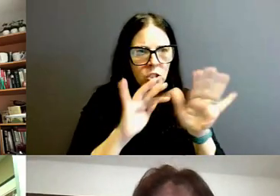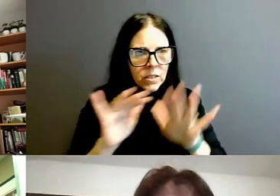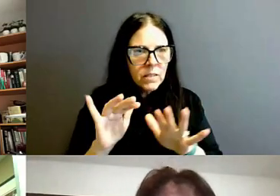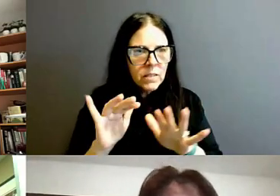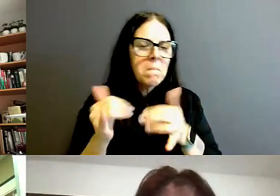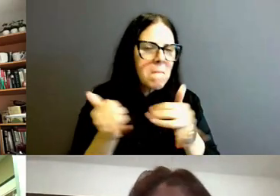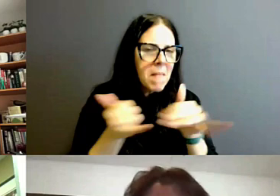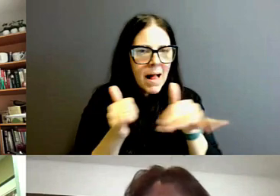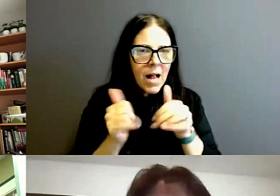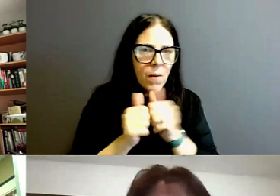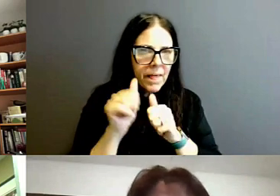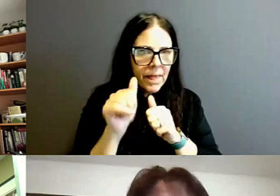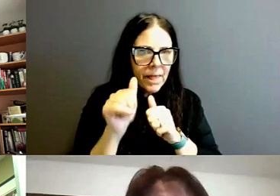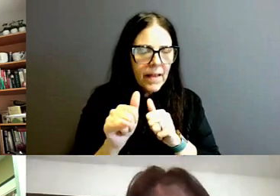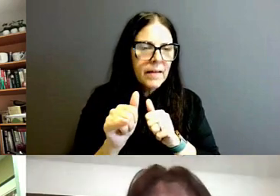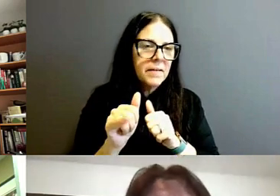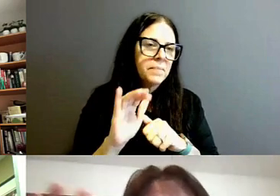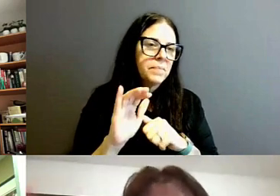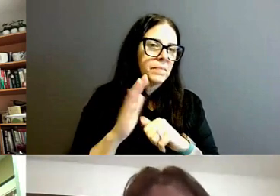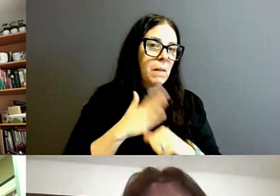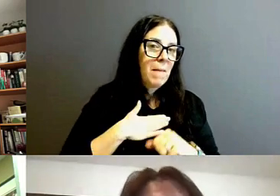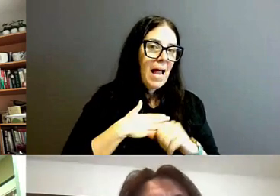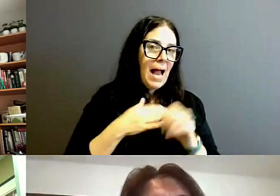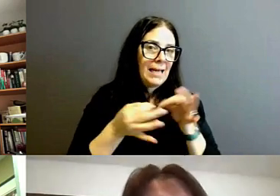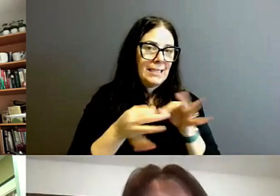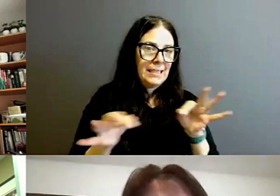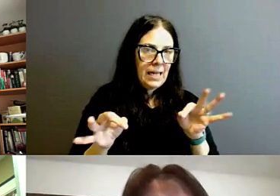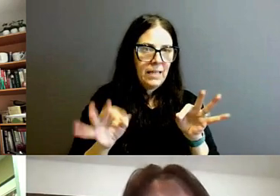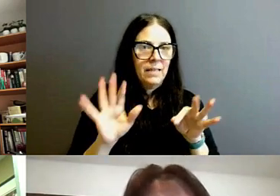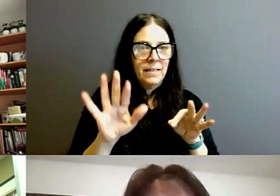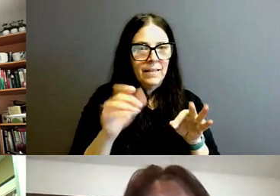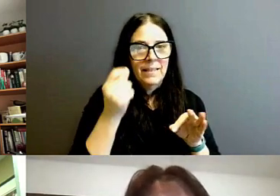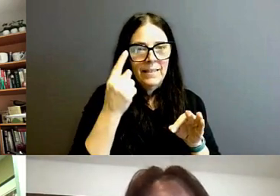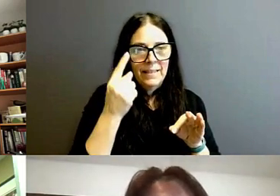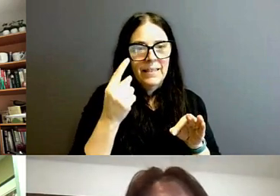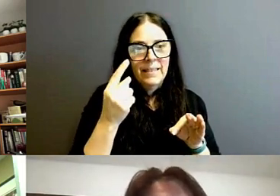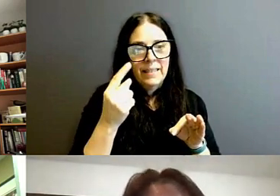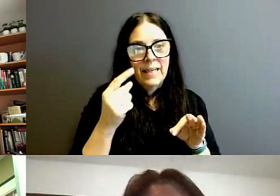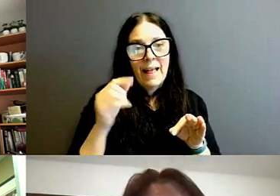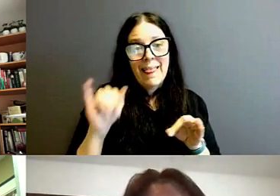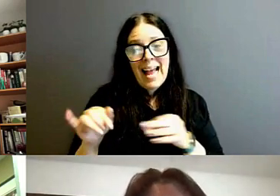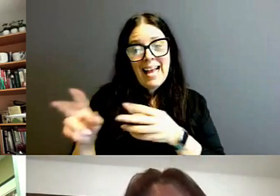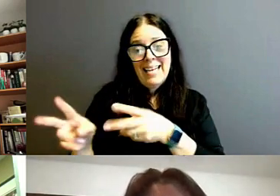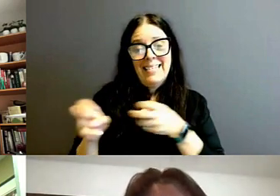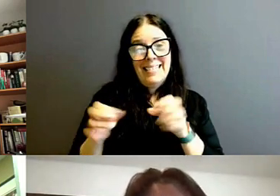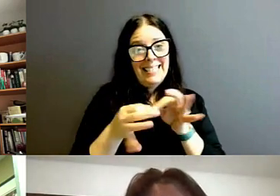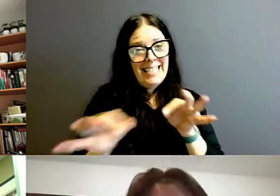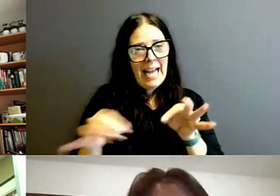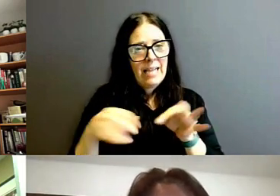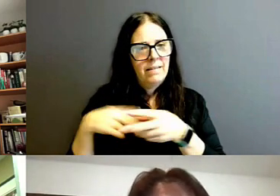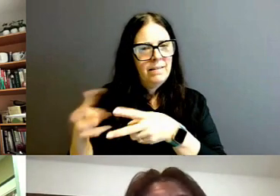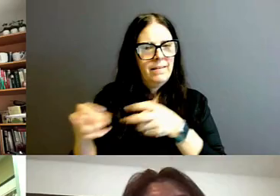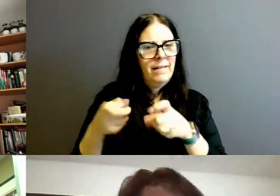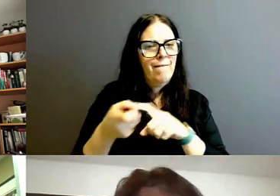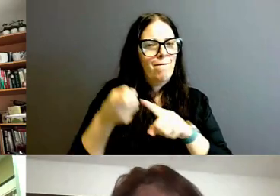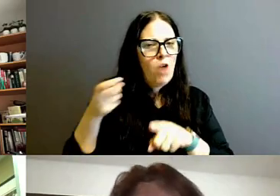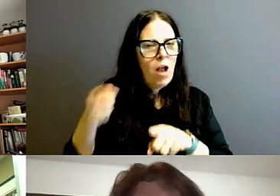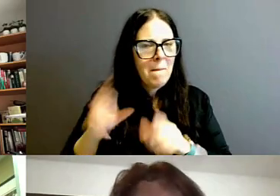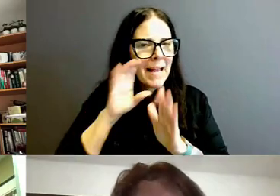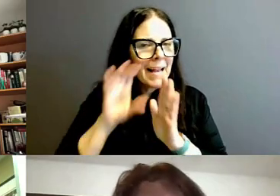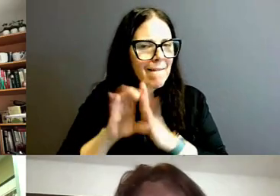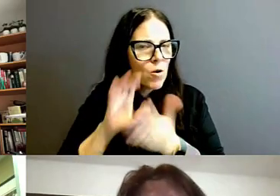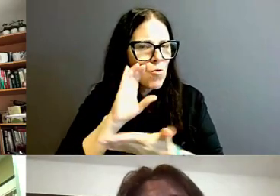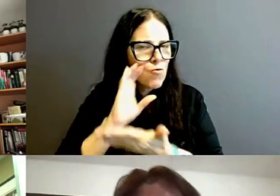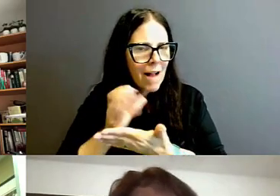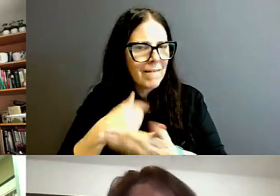around with it, put in your own text. The text I took from the infographics, which I had created. So again, it was that process. The paid